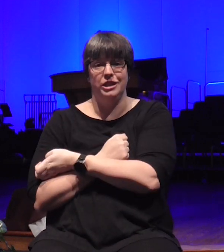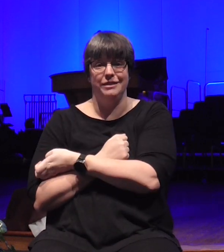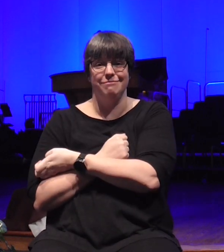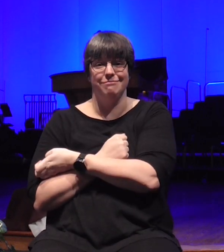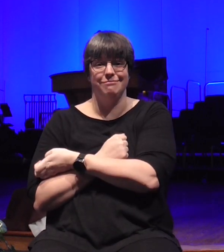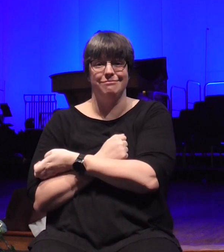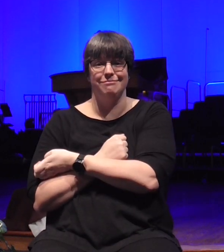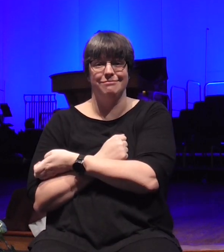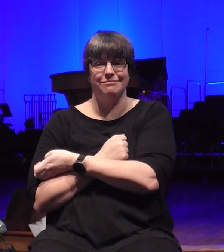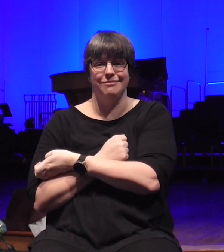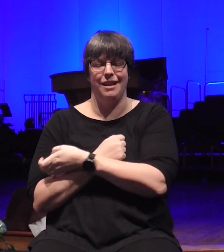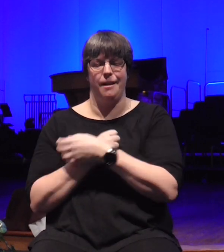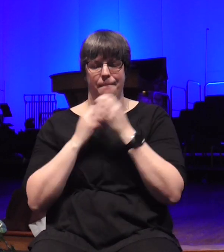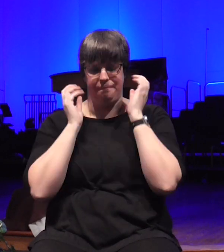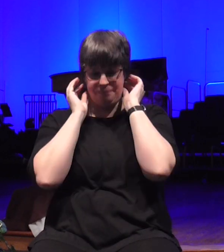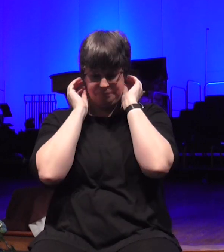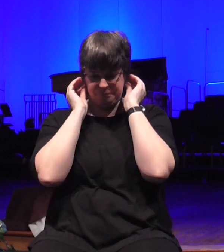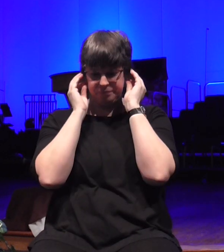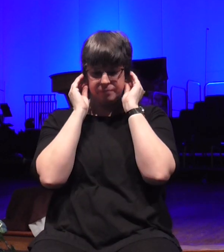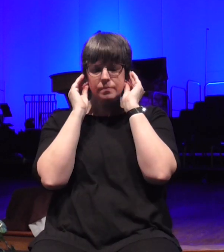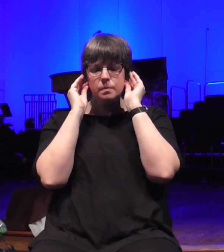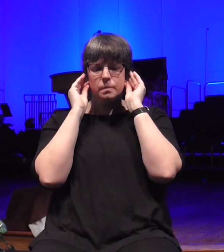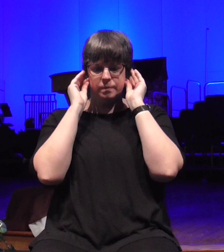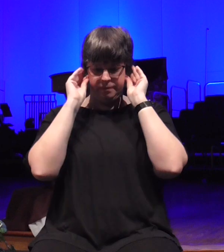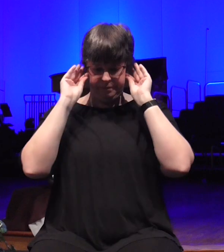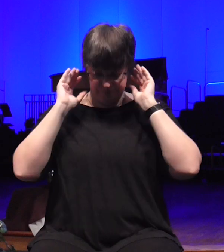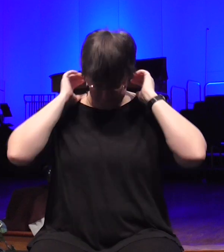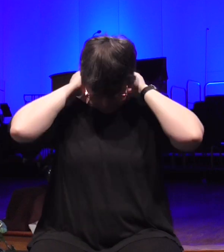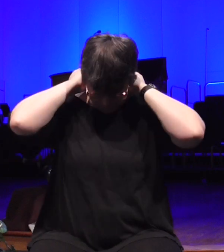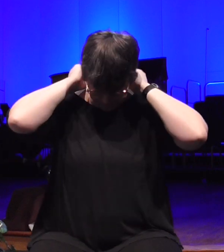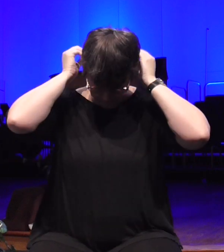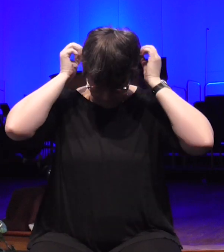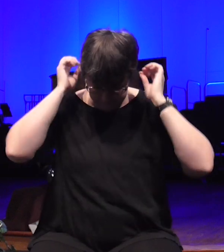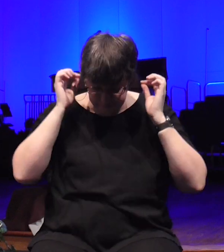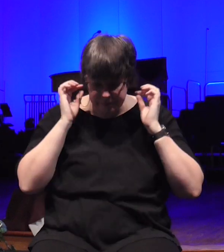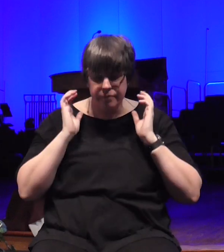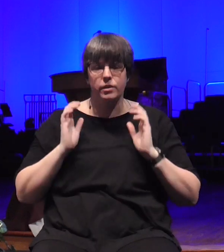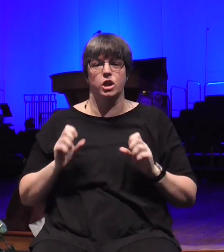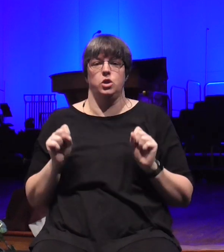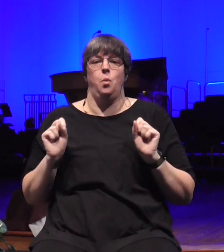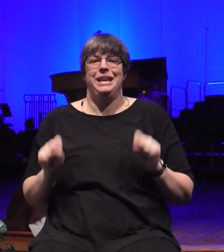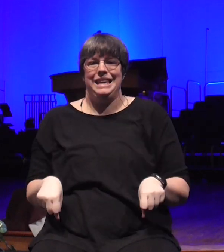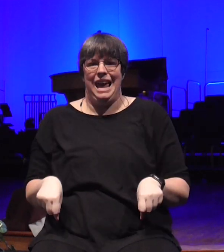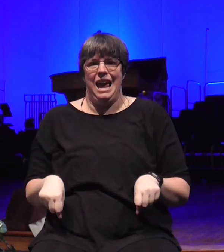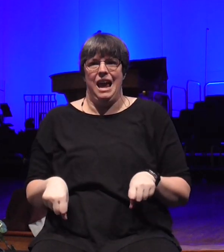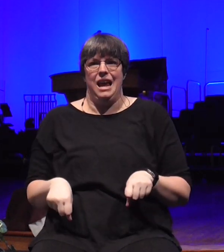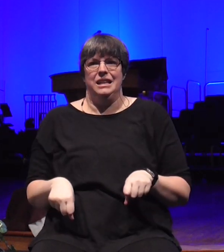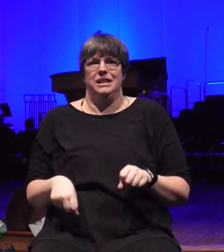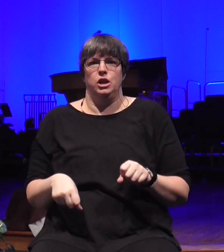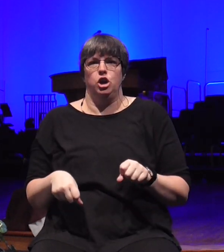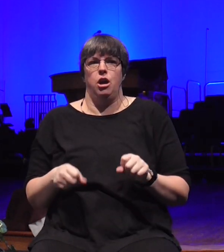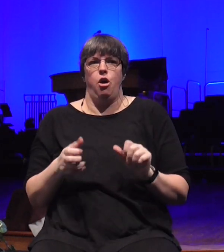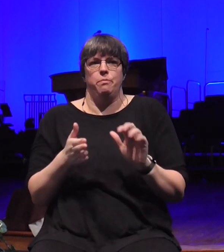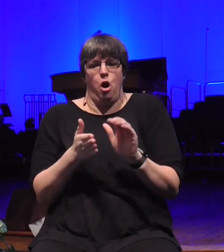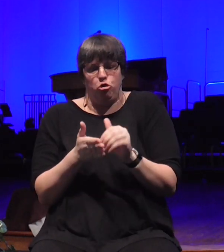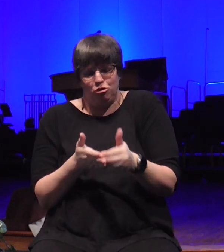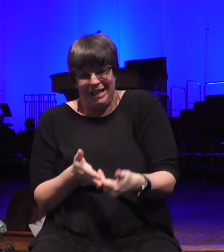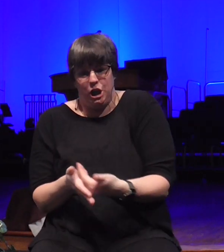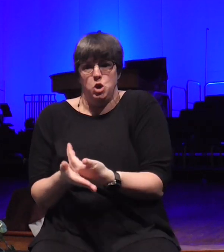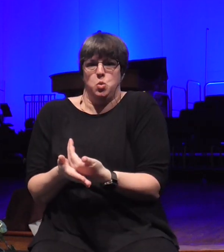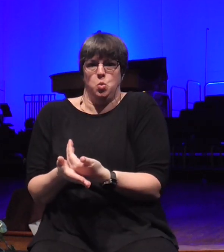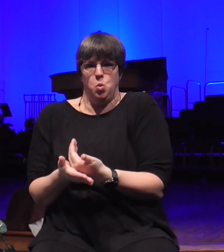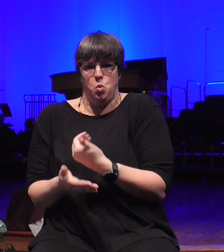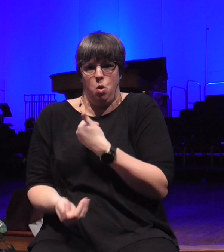us. And we can bathe in the sanctuary of light and renew ourselves and